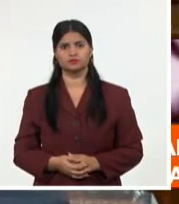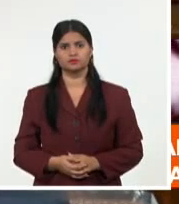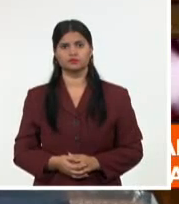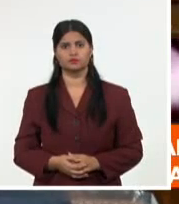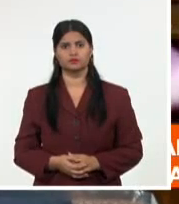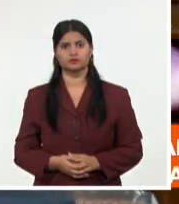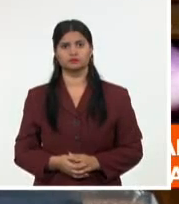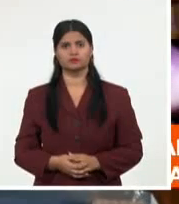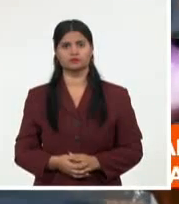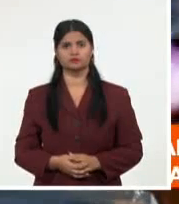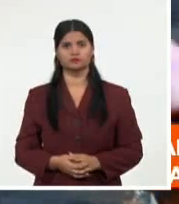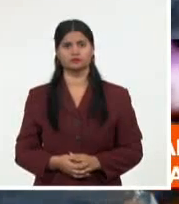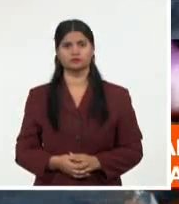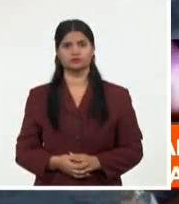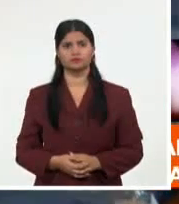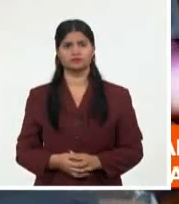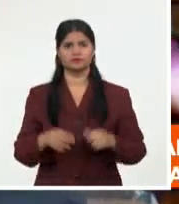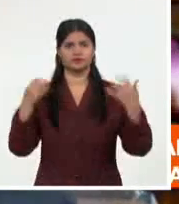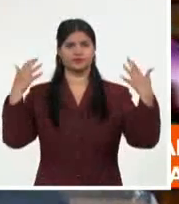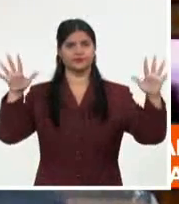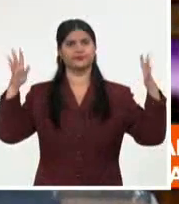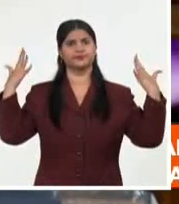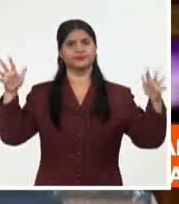in dignity.